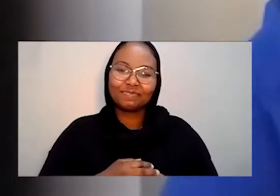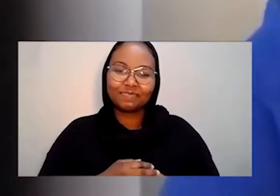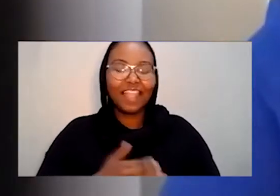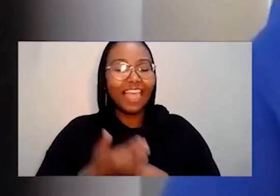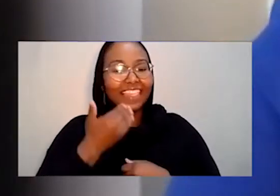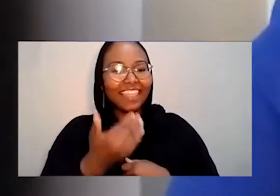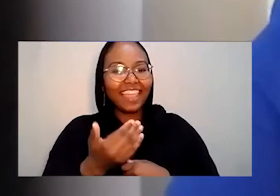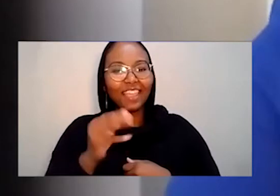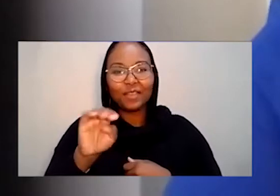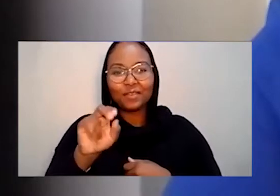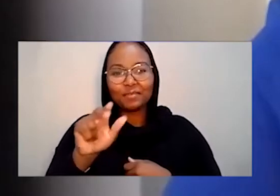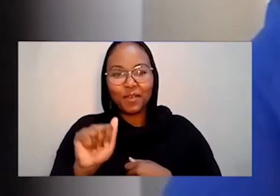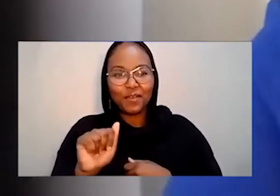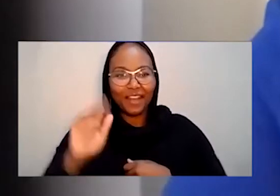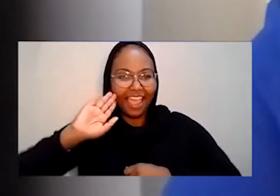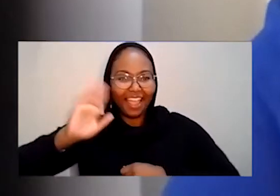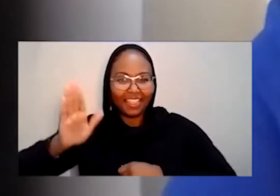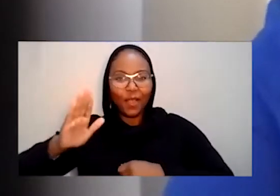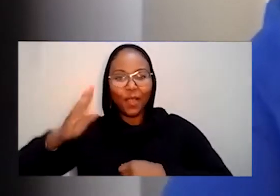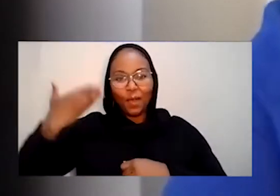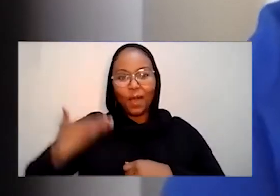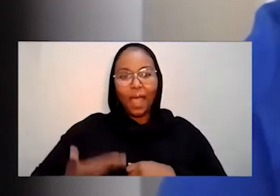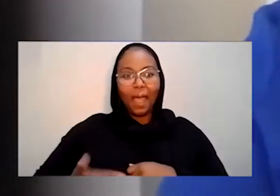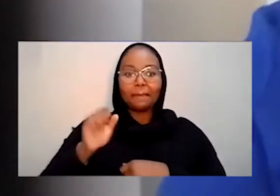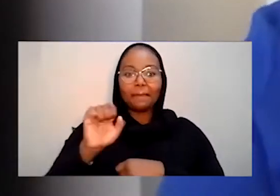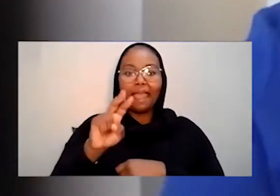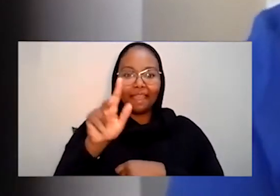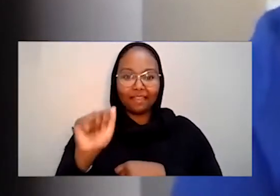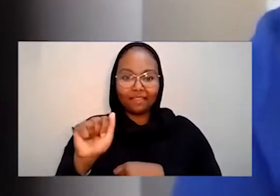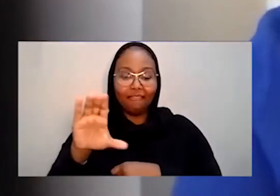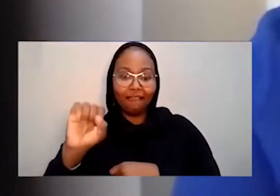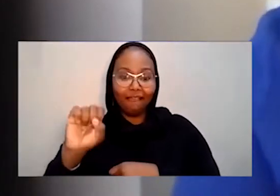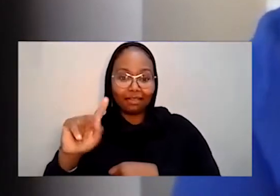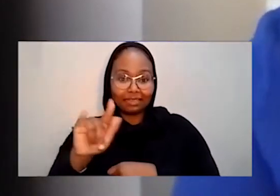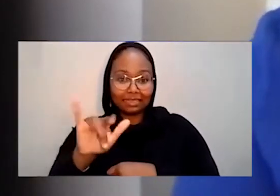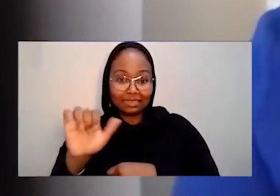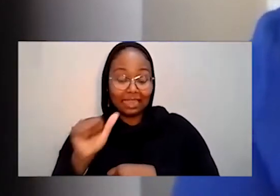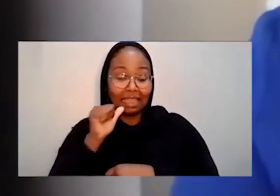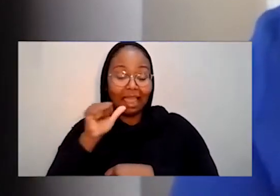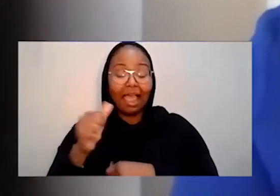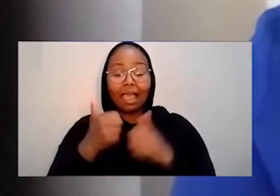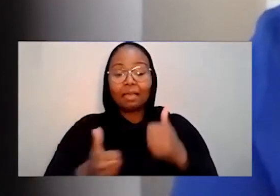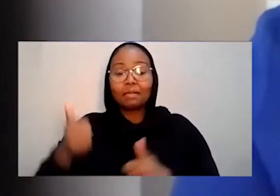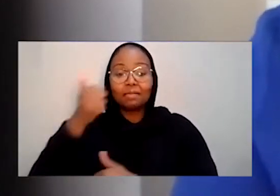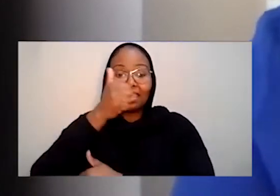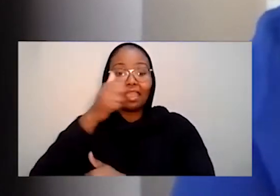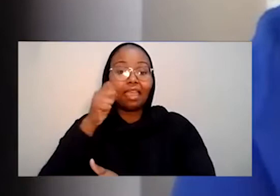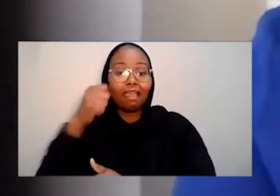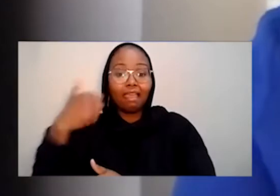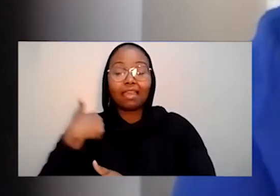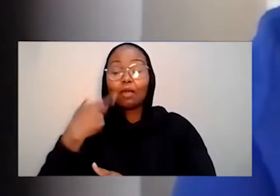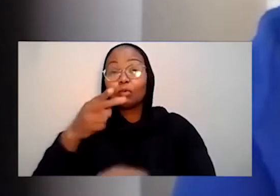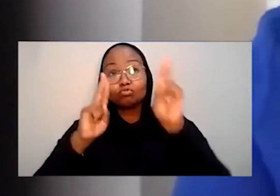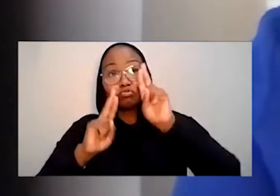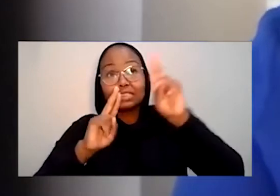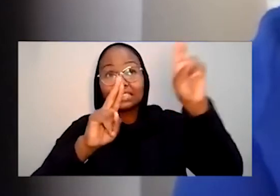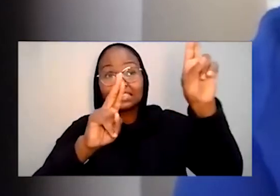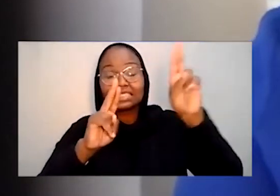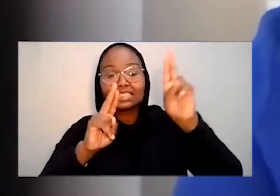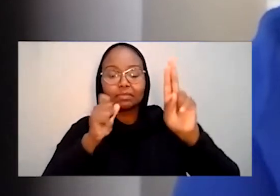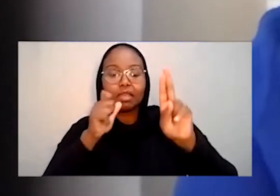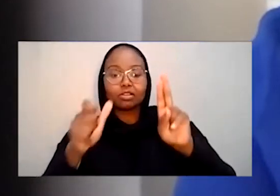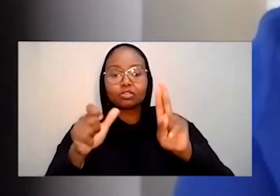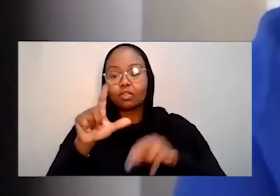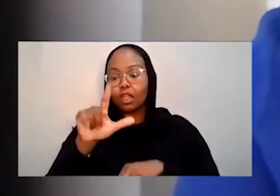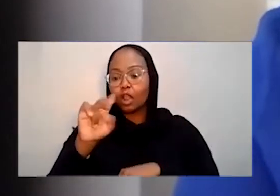Mona. Hello, I'm Evie Constantine. I'm the head of social impact at Odyssey Impact. And I want to respectfully acknowledge the Lenape people